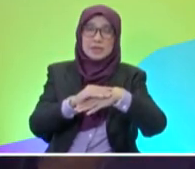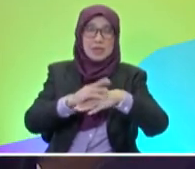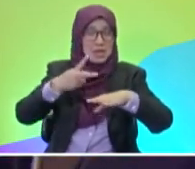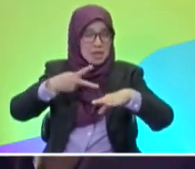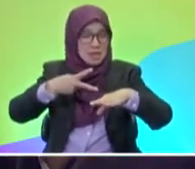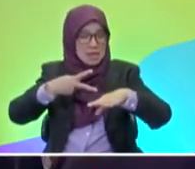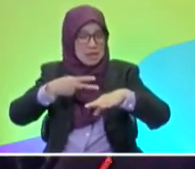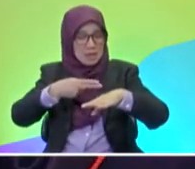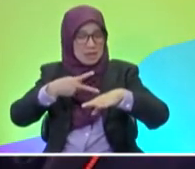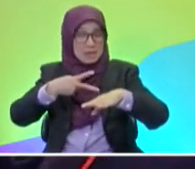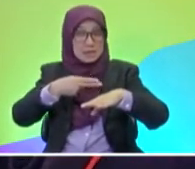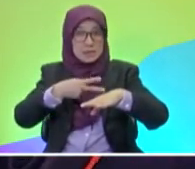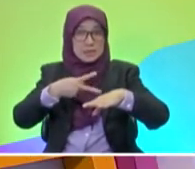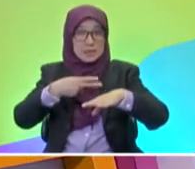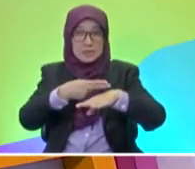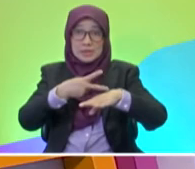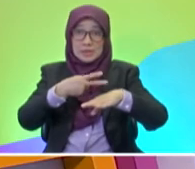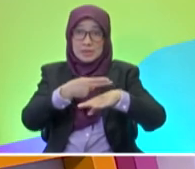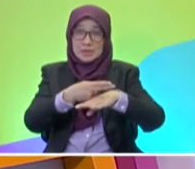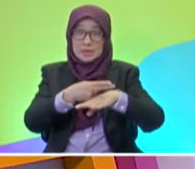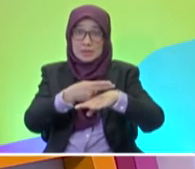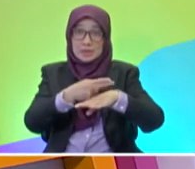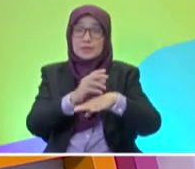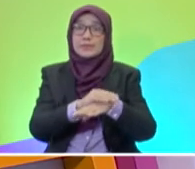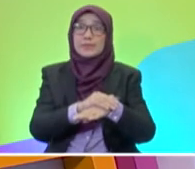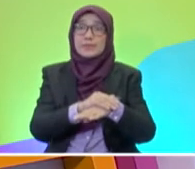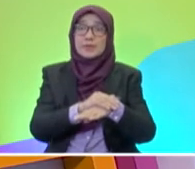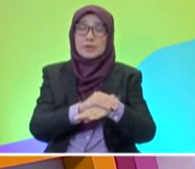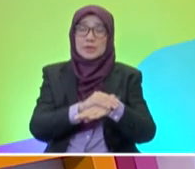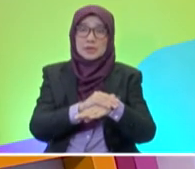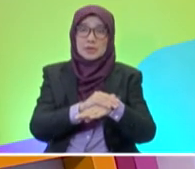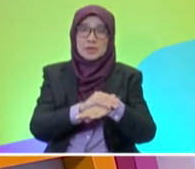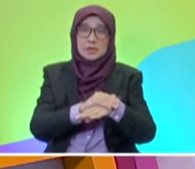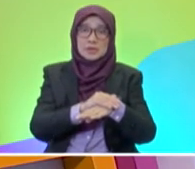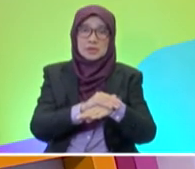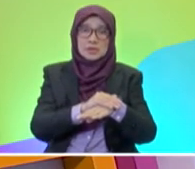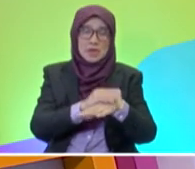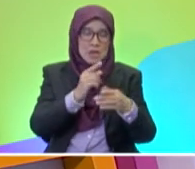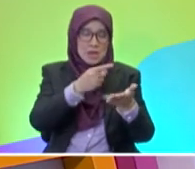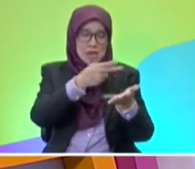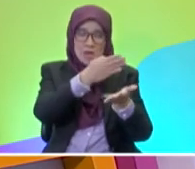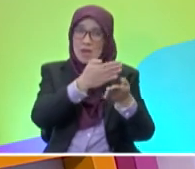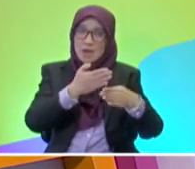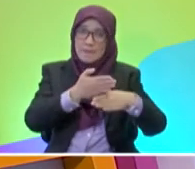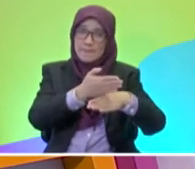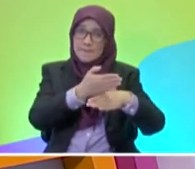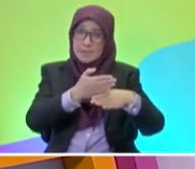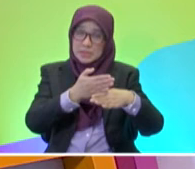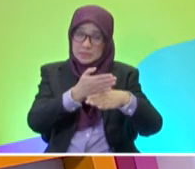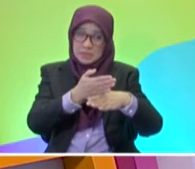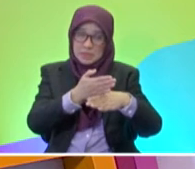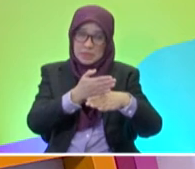cut these lines using a pen knife, but please make sure you have